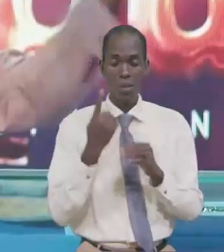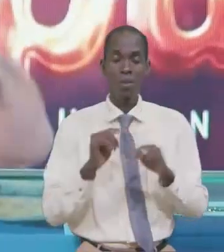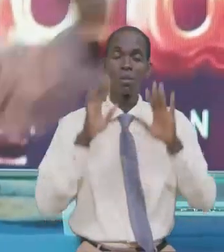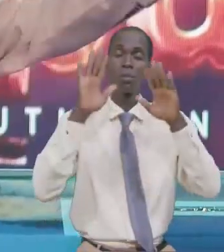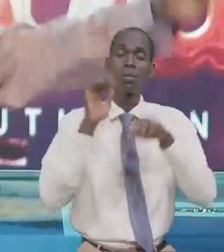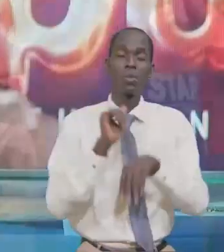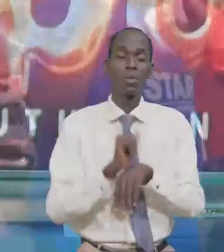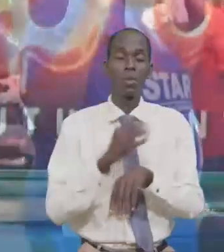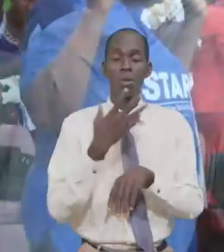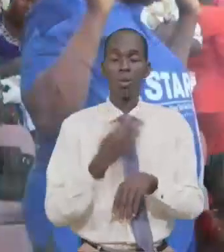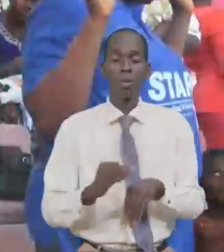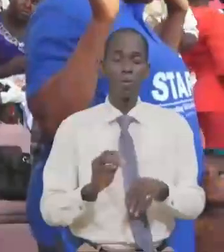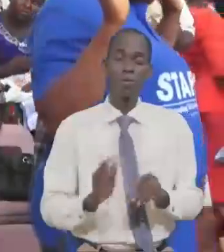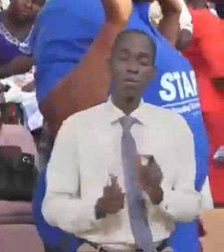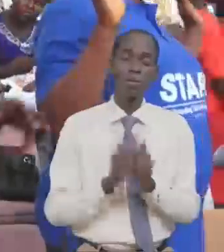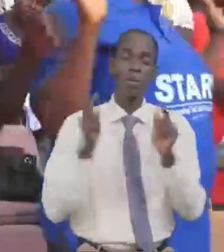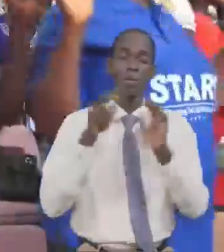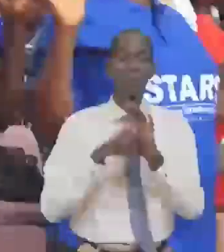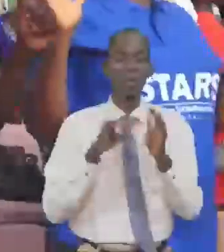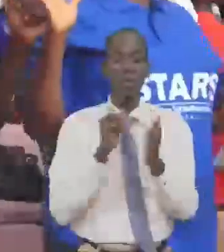life in Jesus' name.